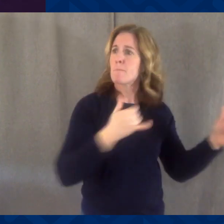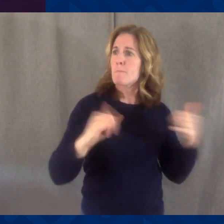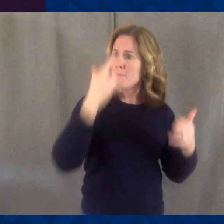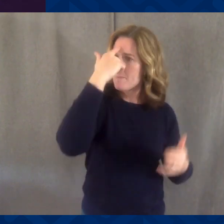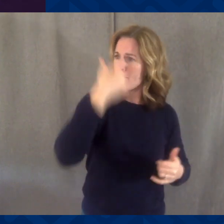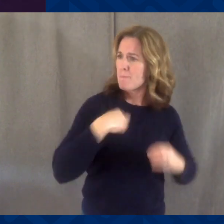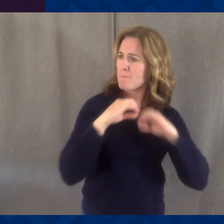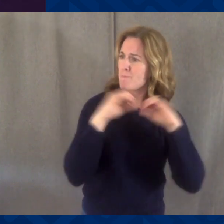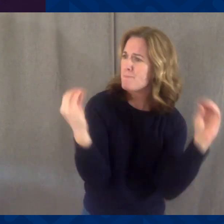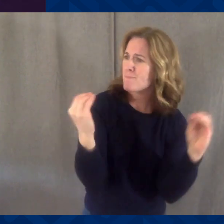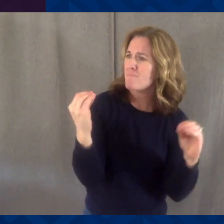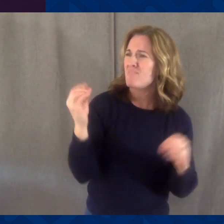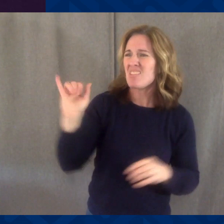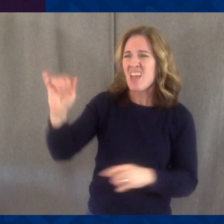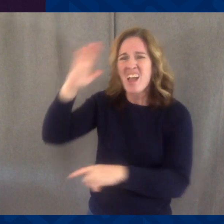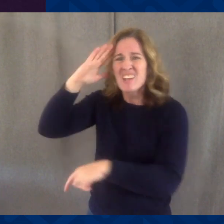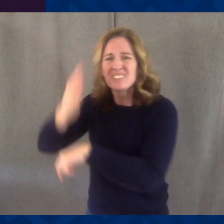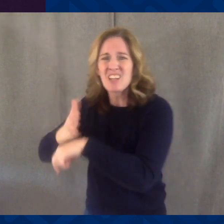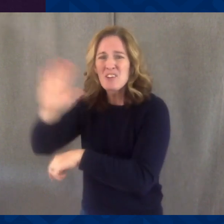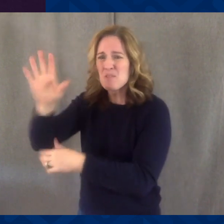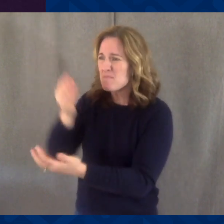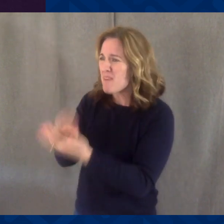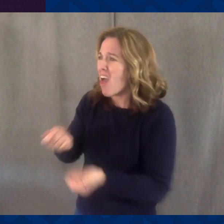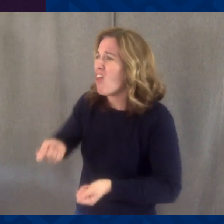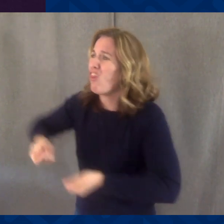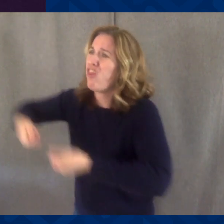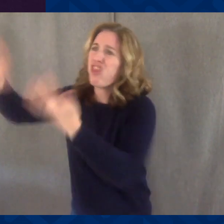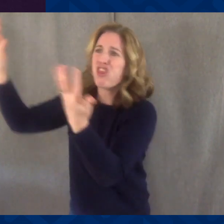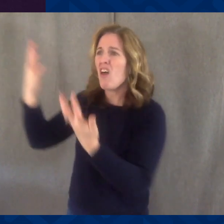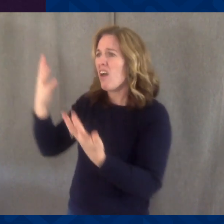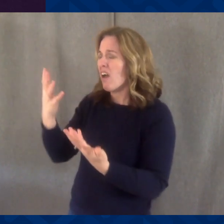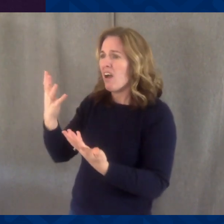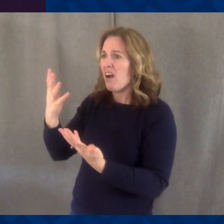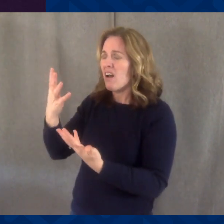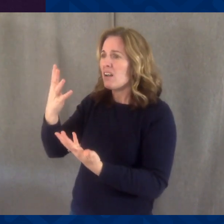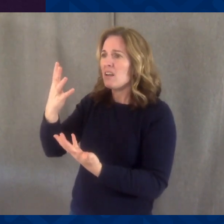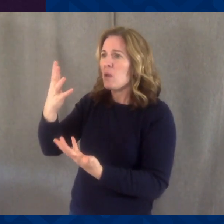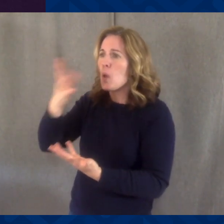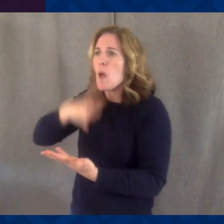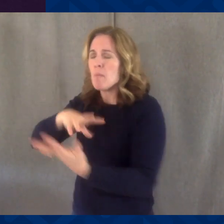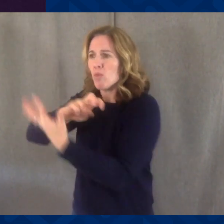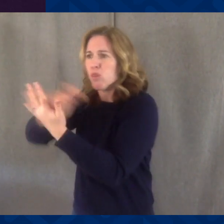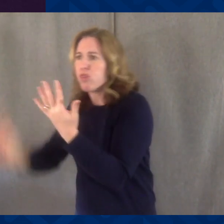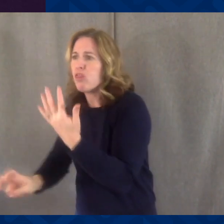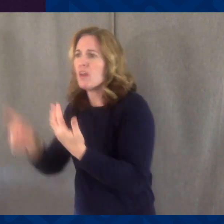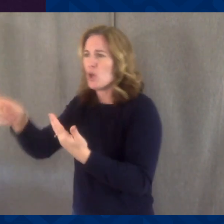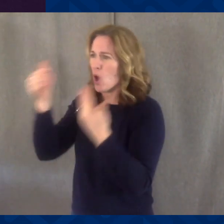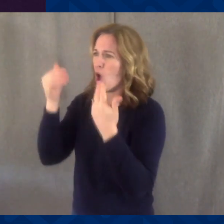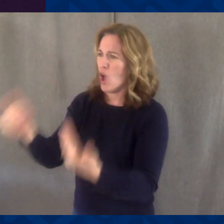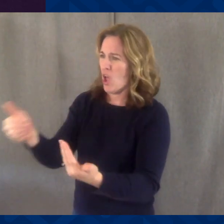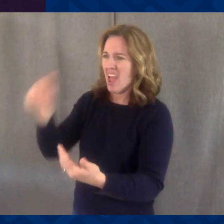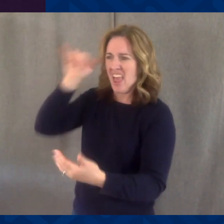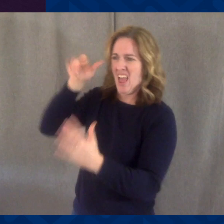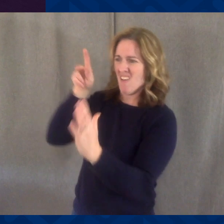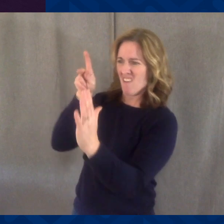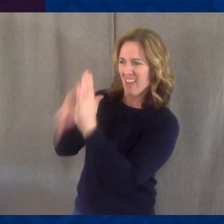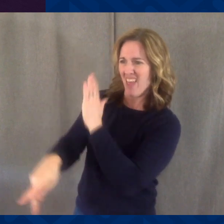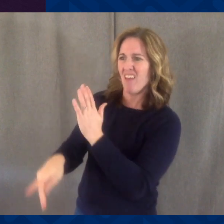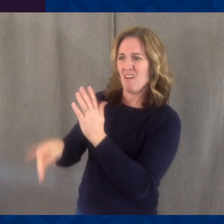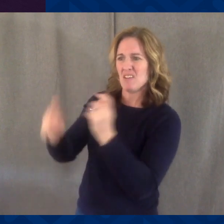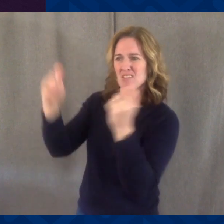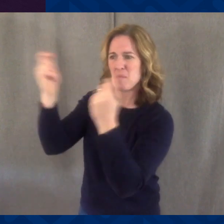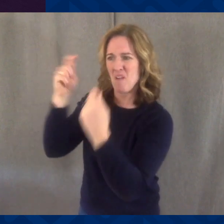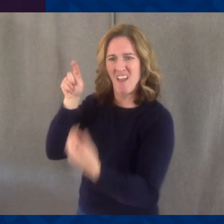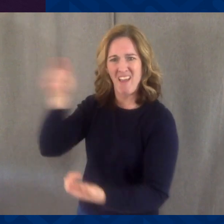your property with prostitutes comes home, you kill the fattened calf for him? The father responds in verse 31, My